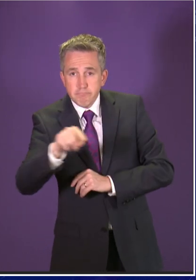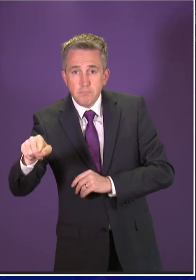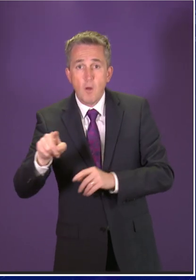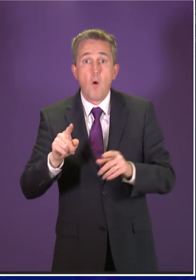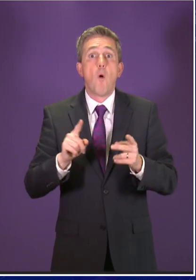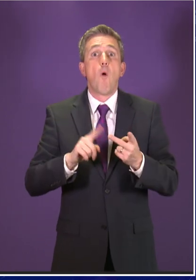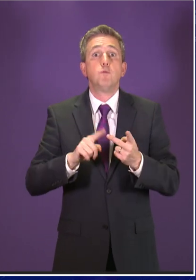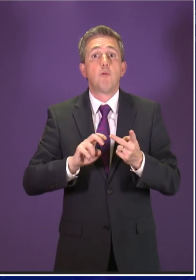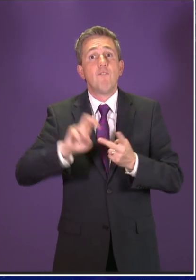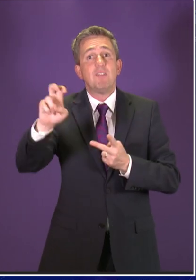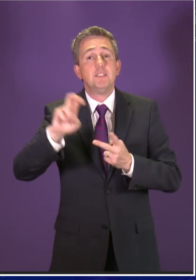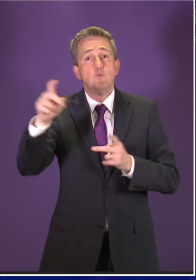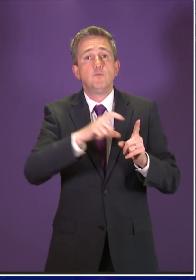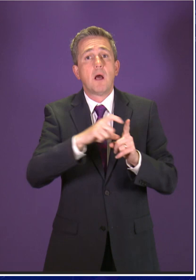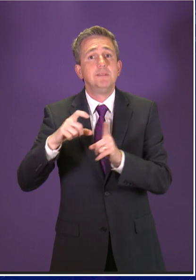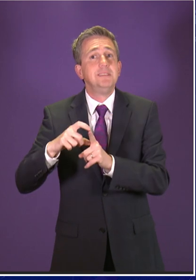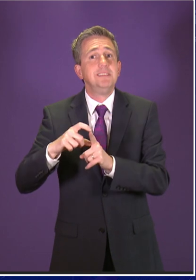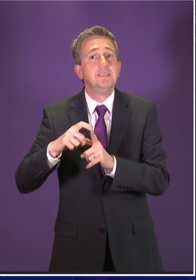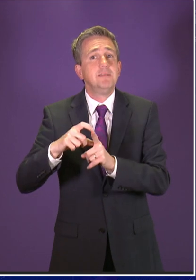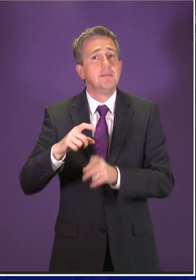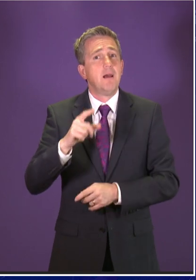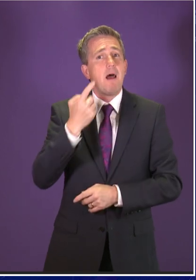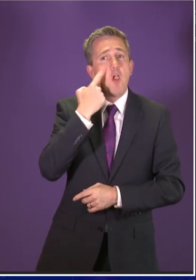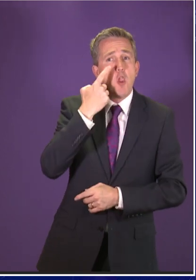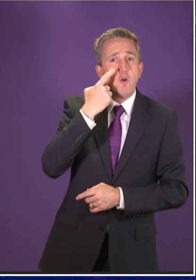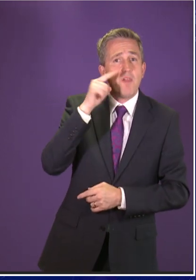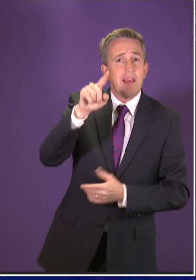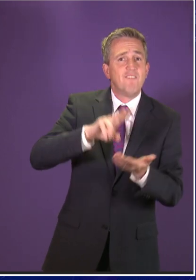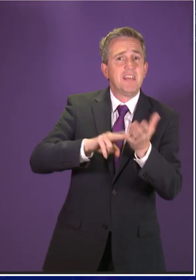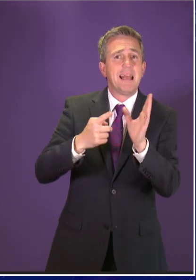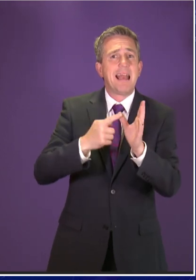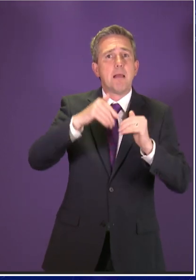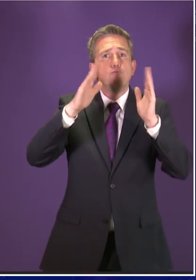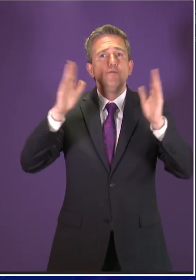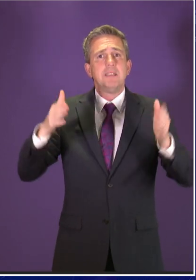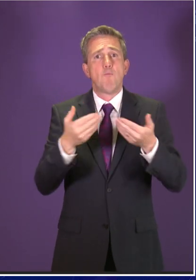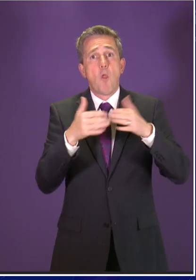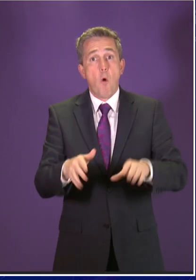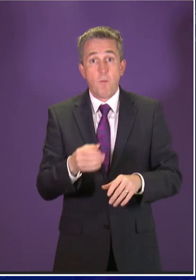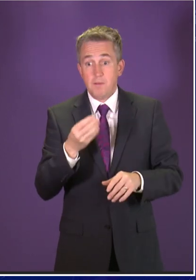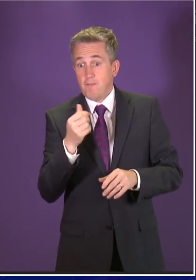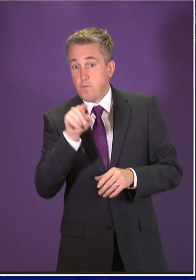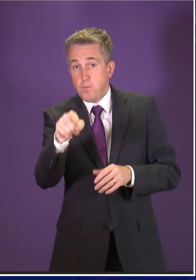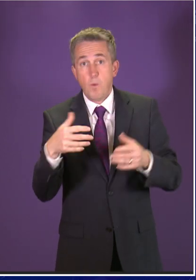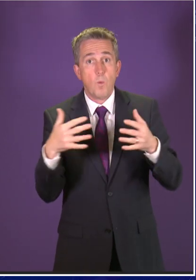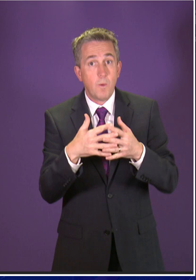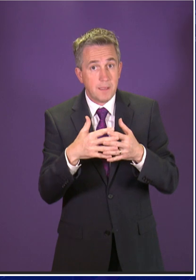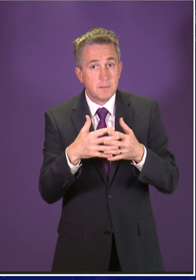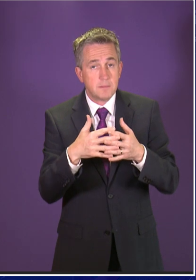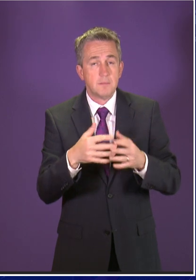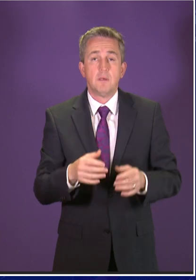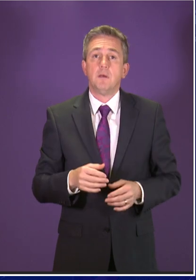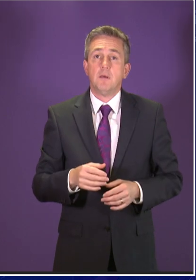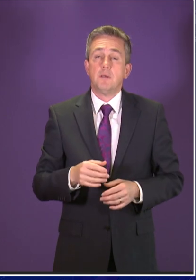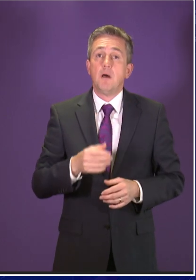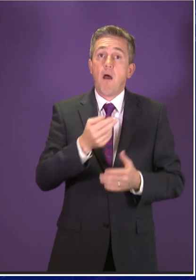to Dundee, a sneak preview of the V&A about to be opened in a couple of weeks. We place art and